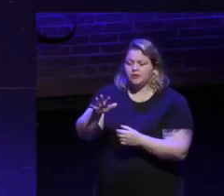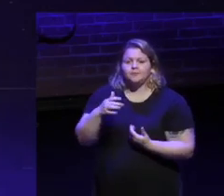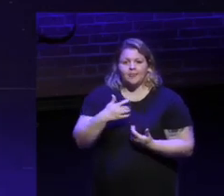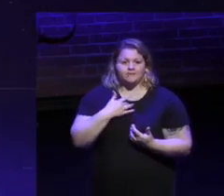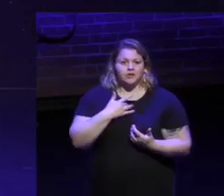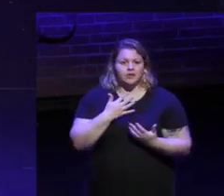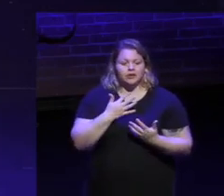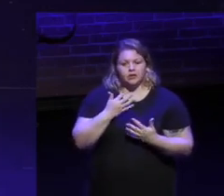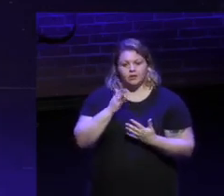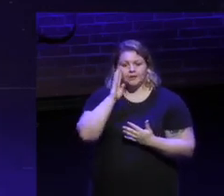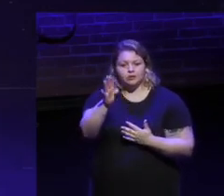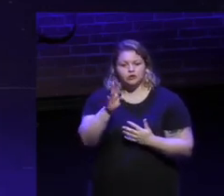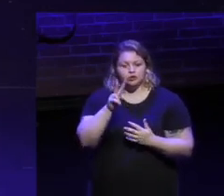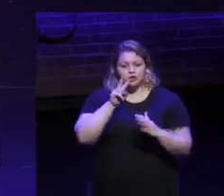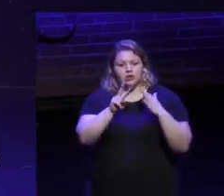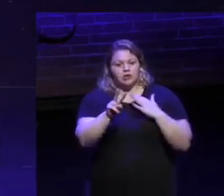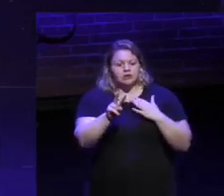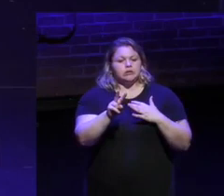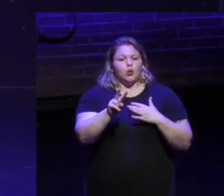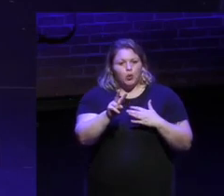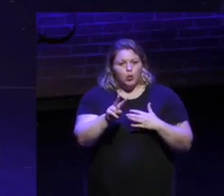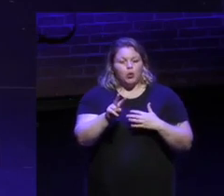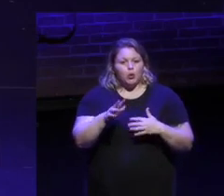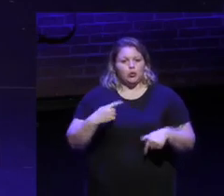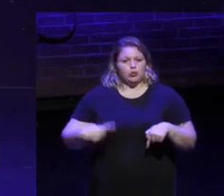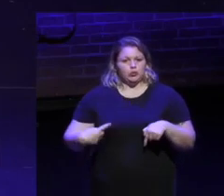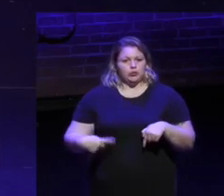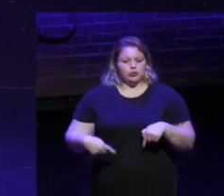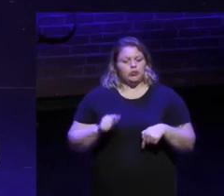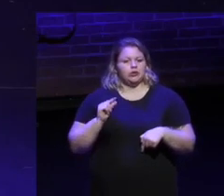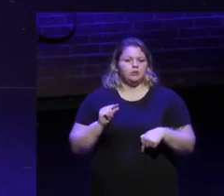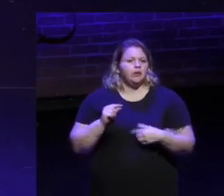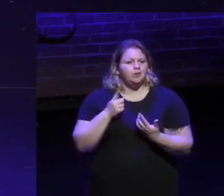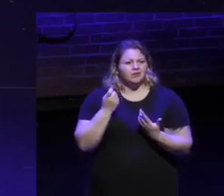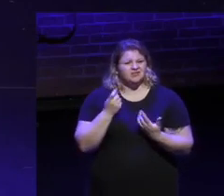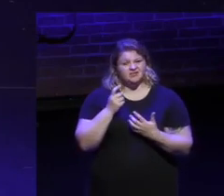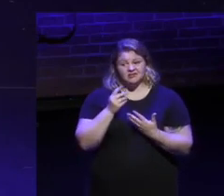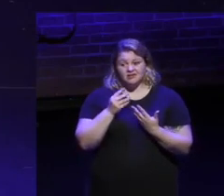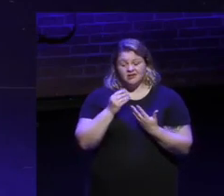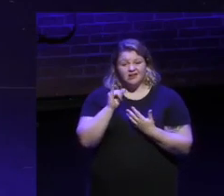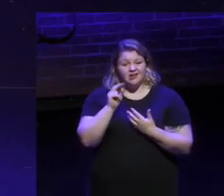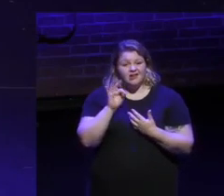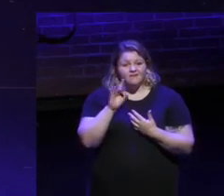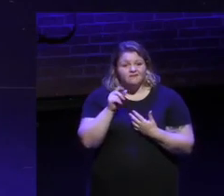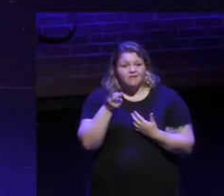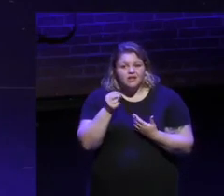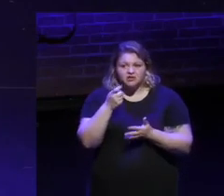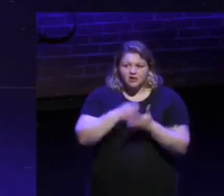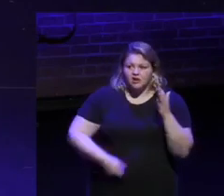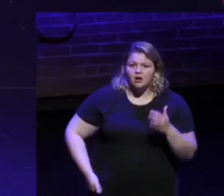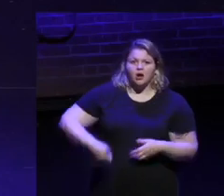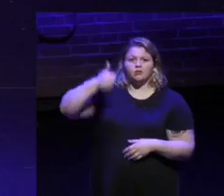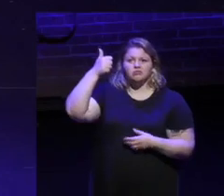always, but I feel like with interest rates and inflation, a lot of uncertainty as we move forward, and also historic opportunities. You know, as